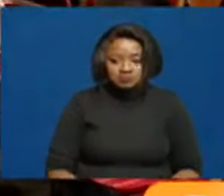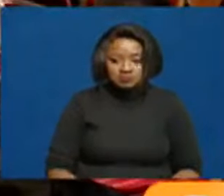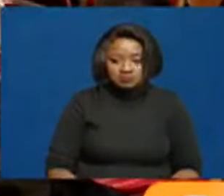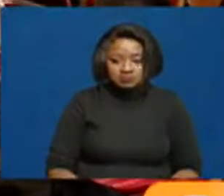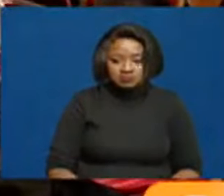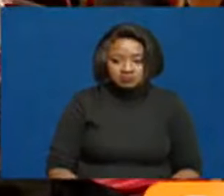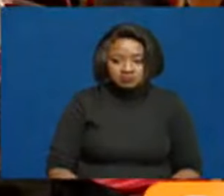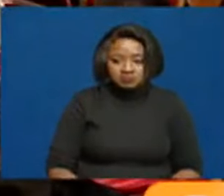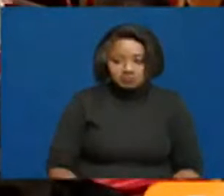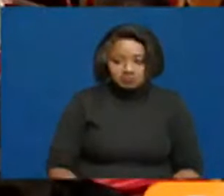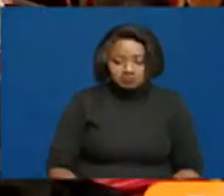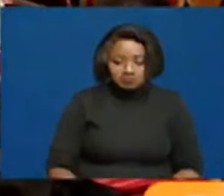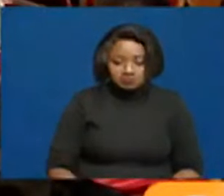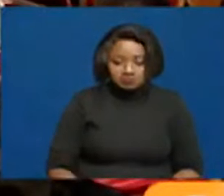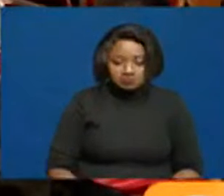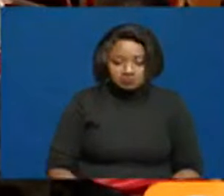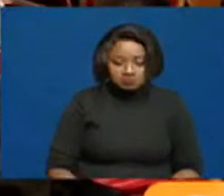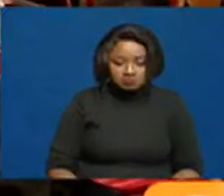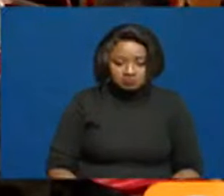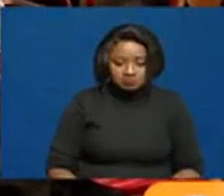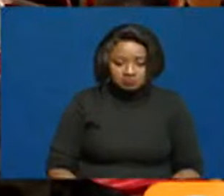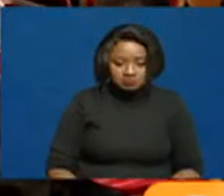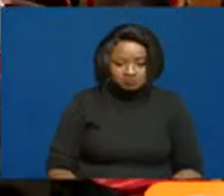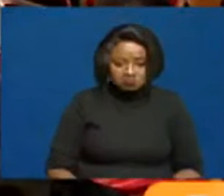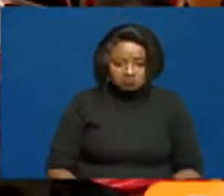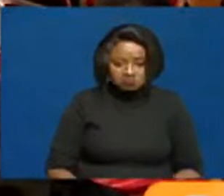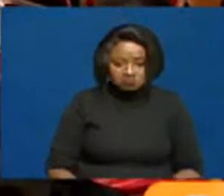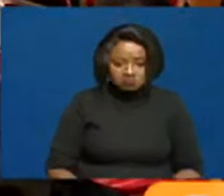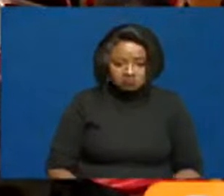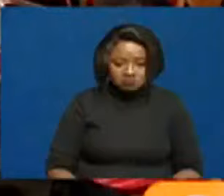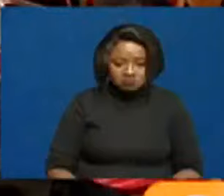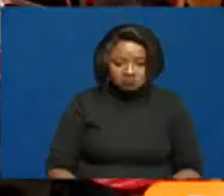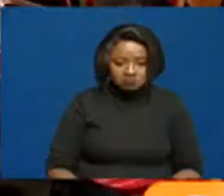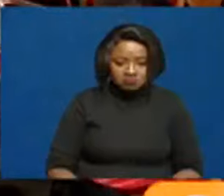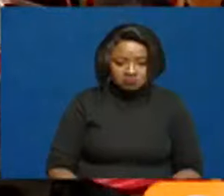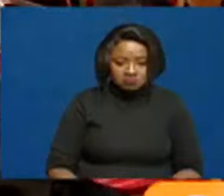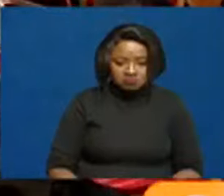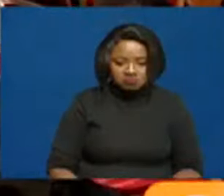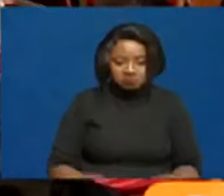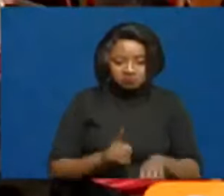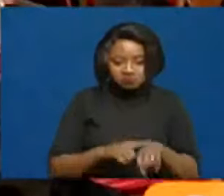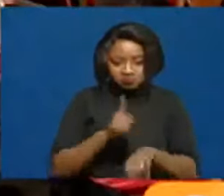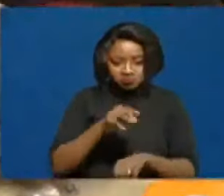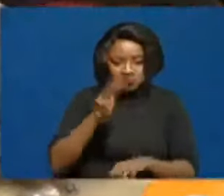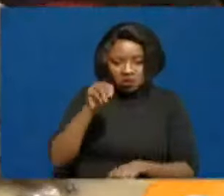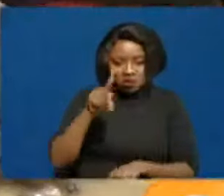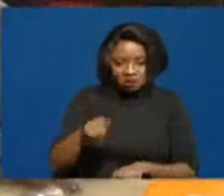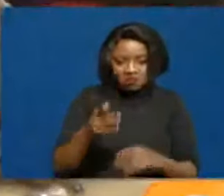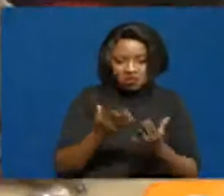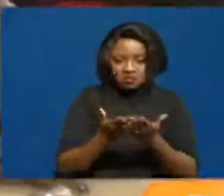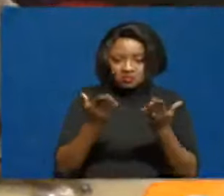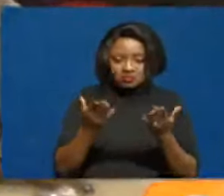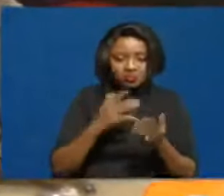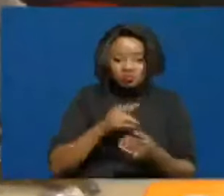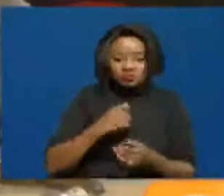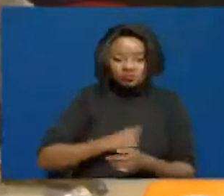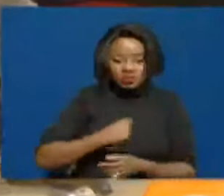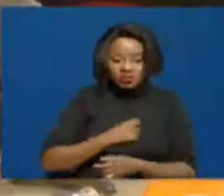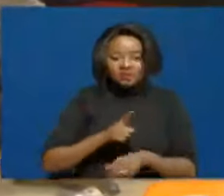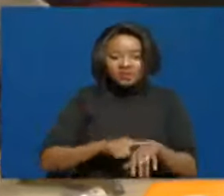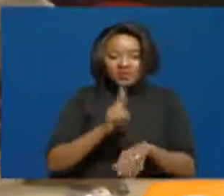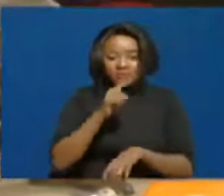it is when the members of the public segregate the waste before we collecting